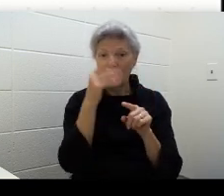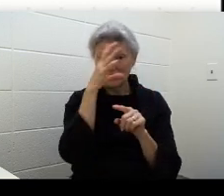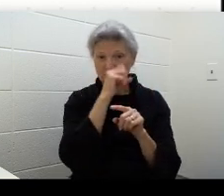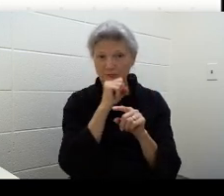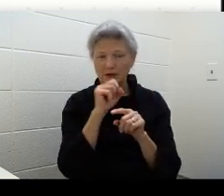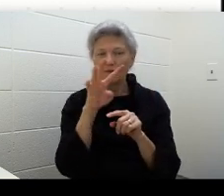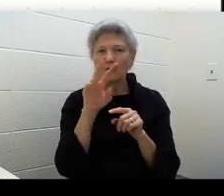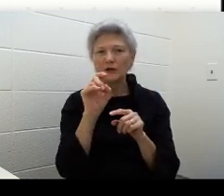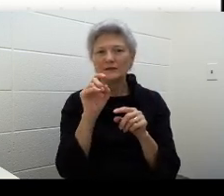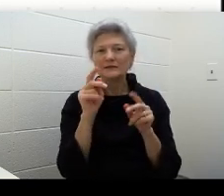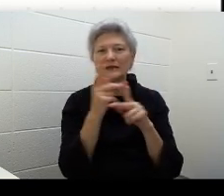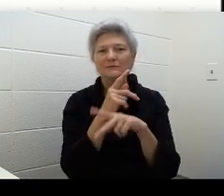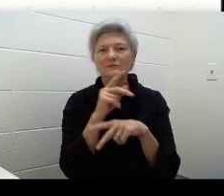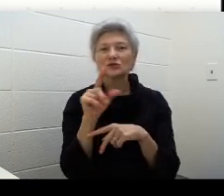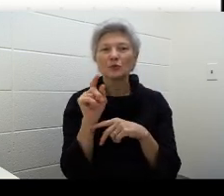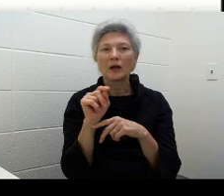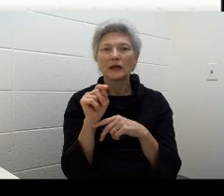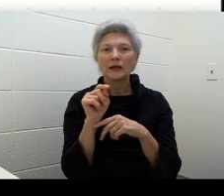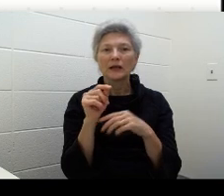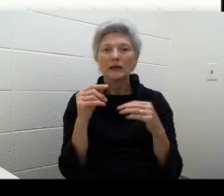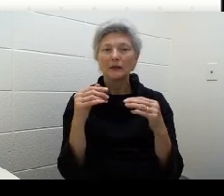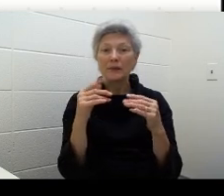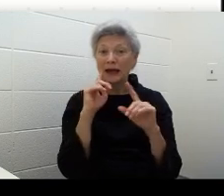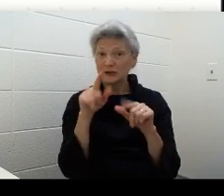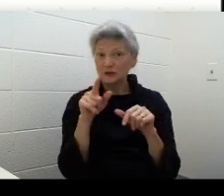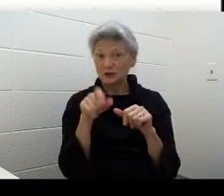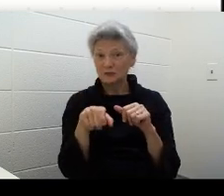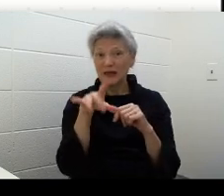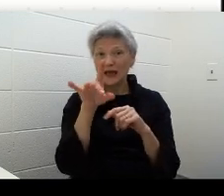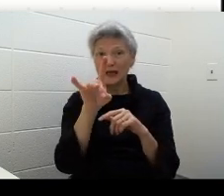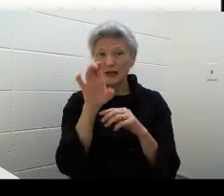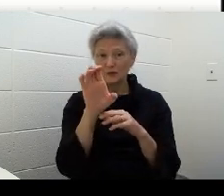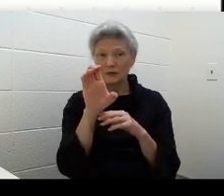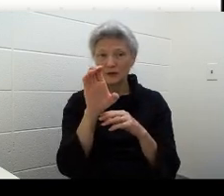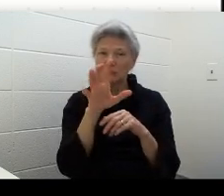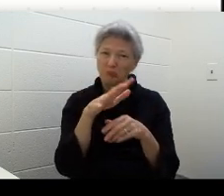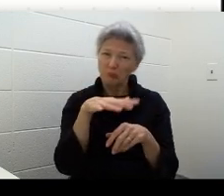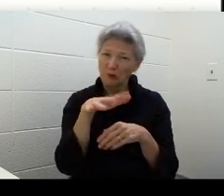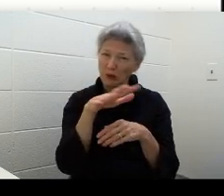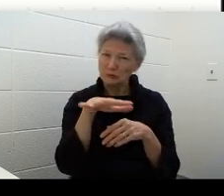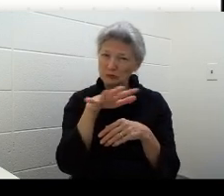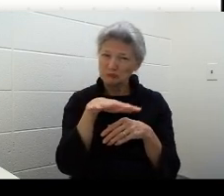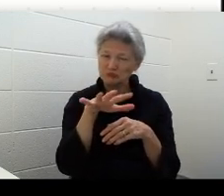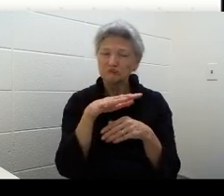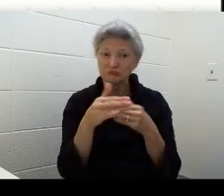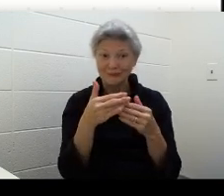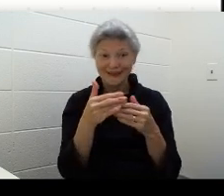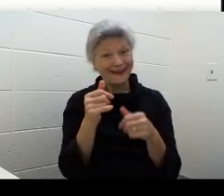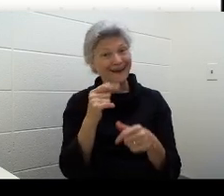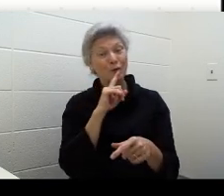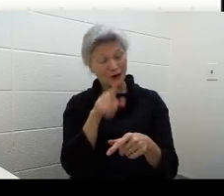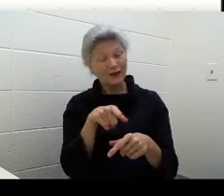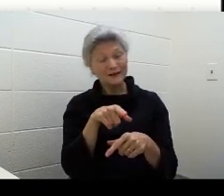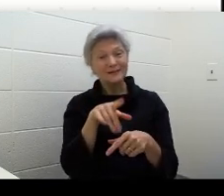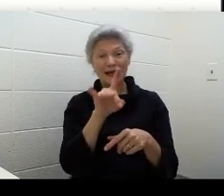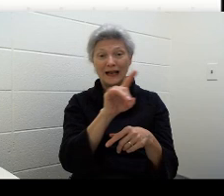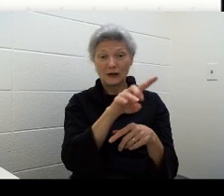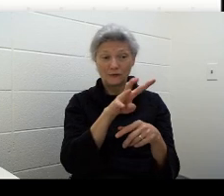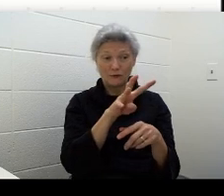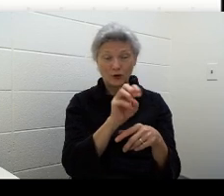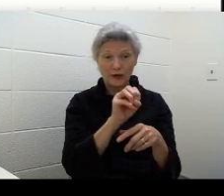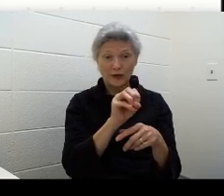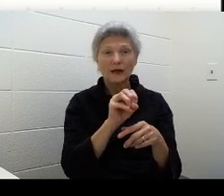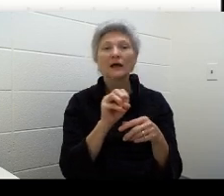40 times 20, my answer should be close to 800. It is, great. I'm going to keep on